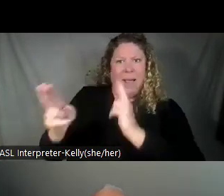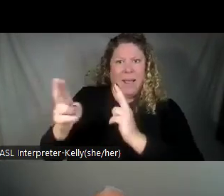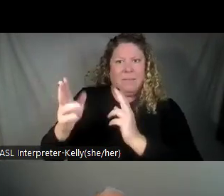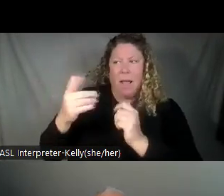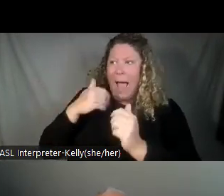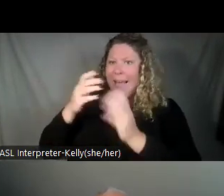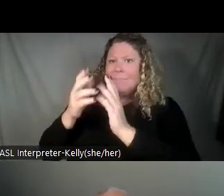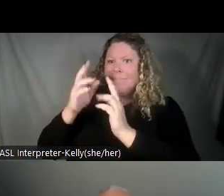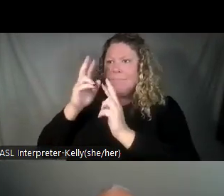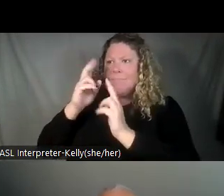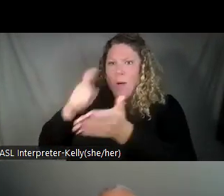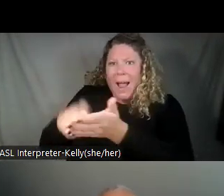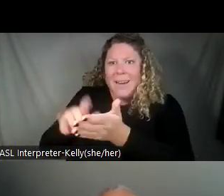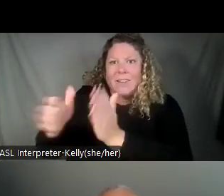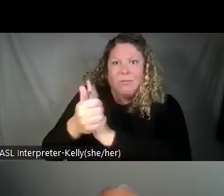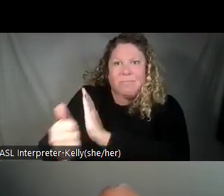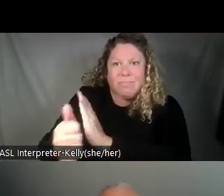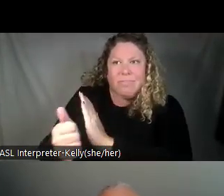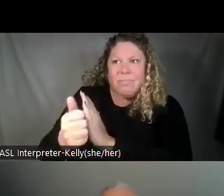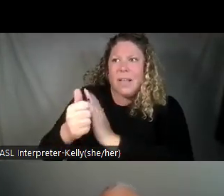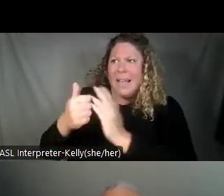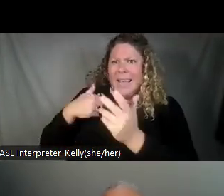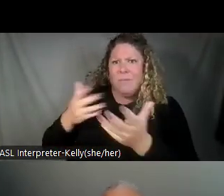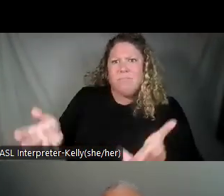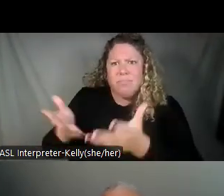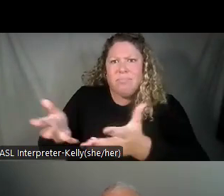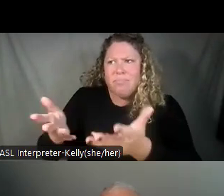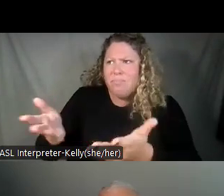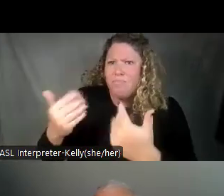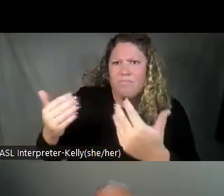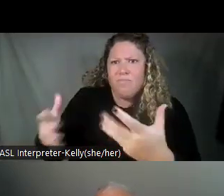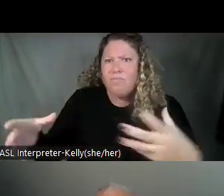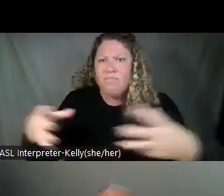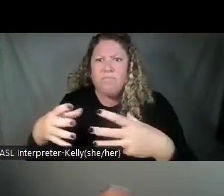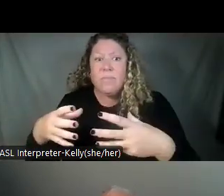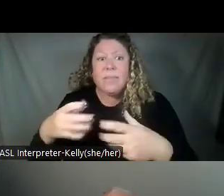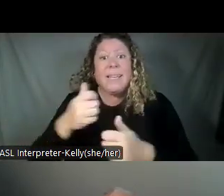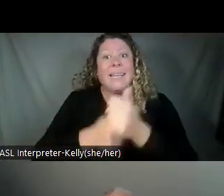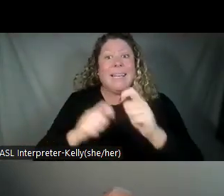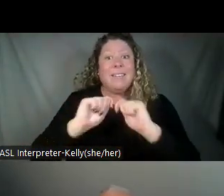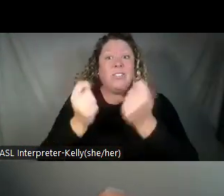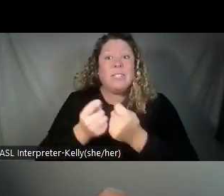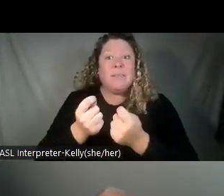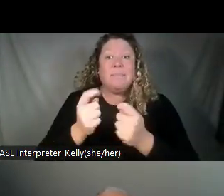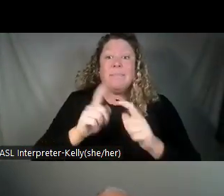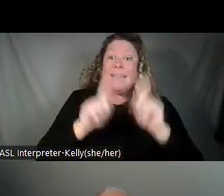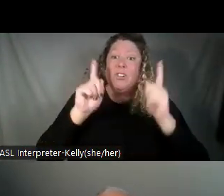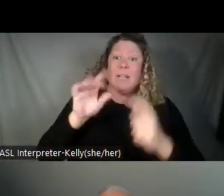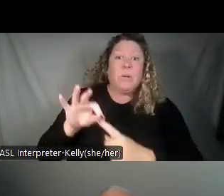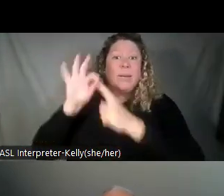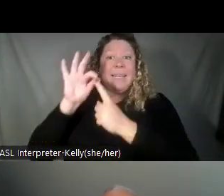promoted, that each team is different and unique, and you can't use one size fits